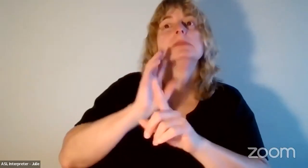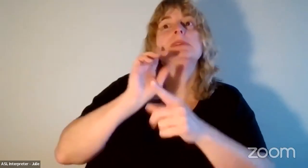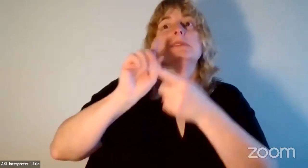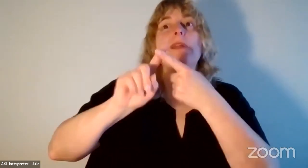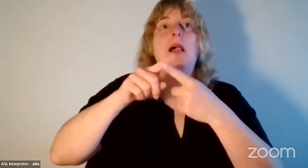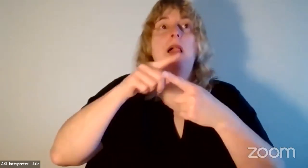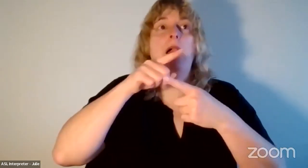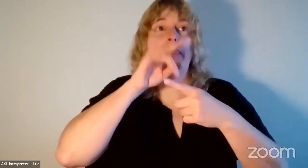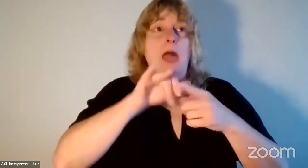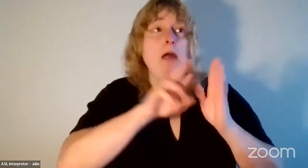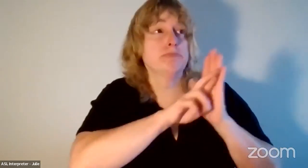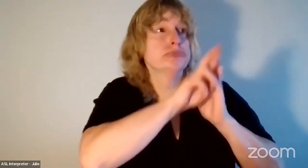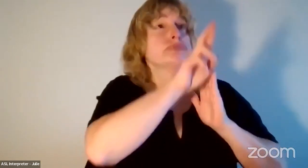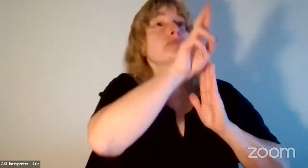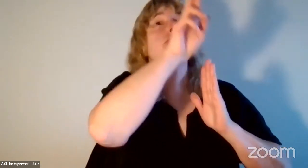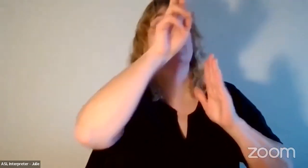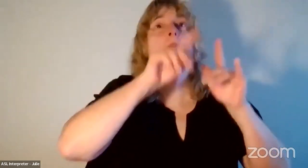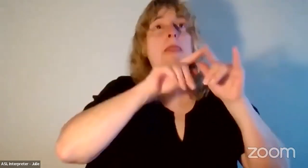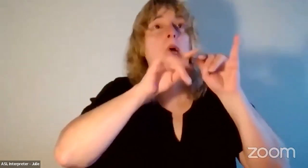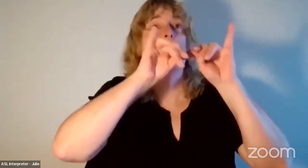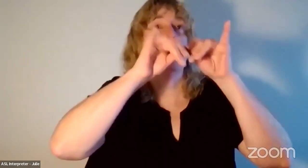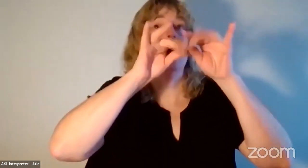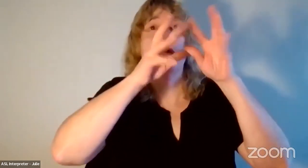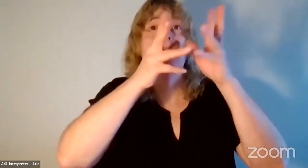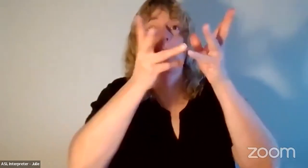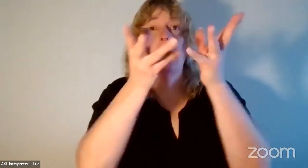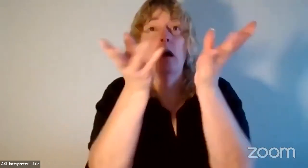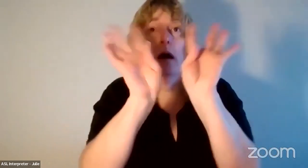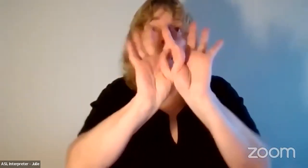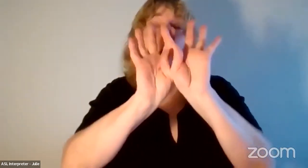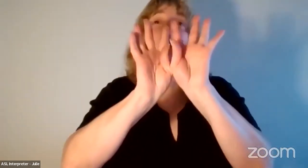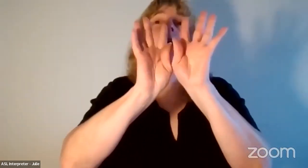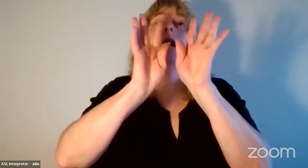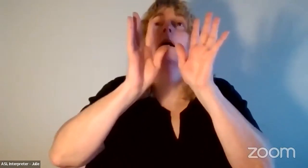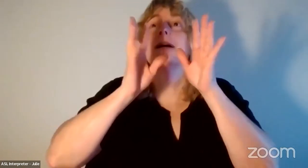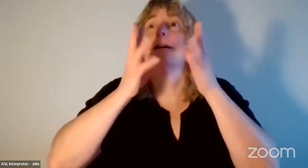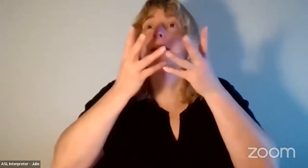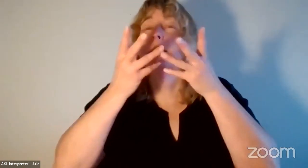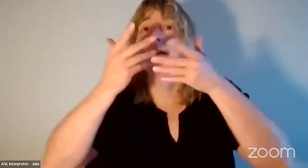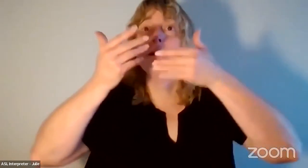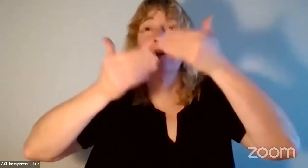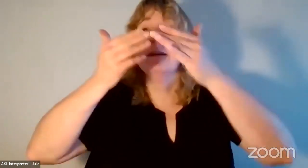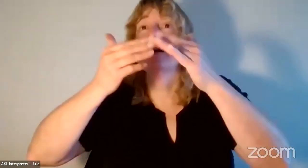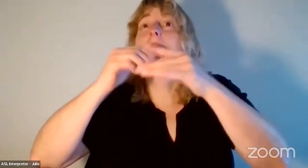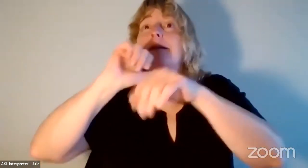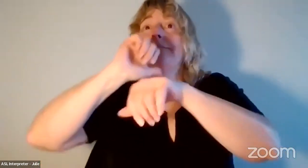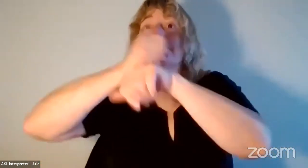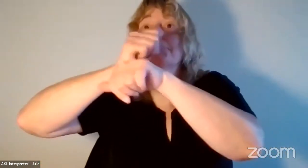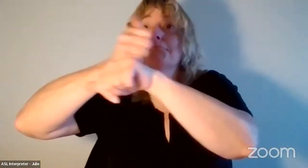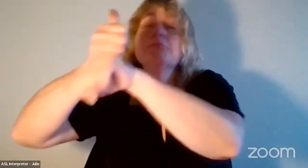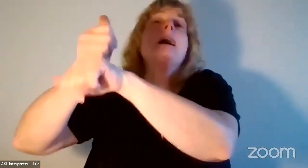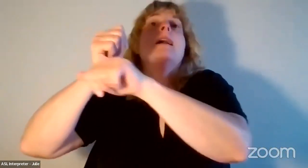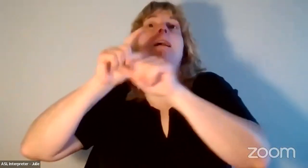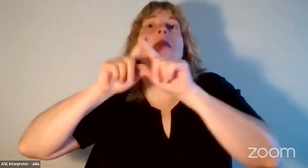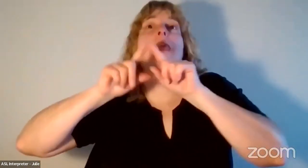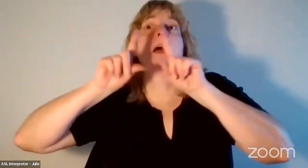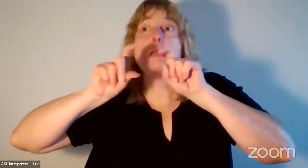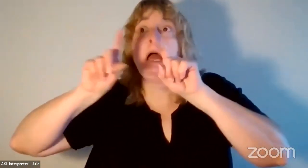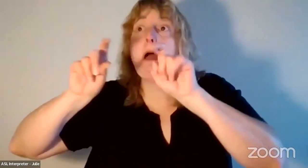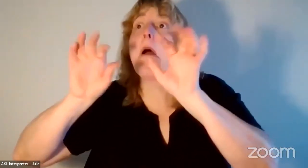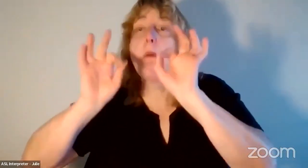calibrated and tested. But it's a very exciting time, and we all have lumps in our throats and excited at the same time. So